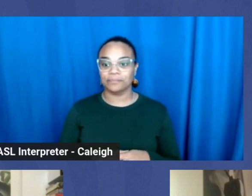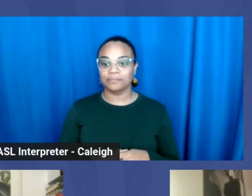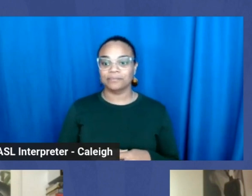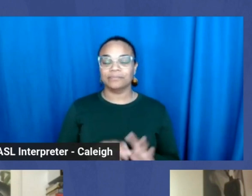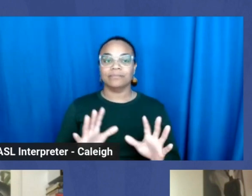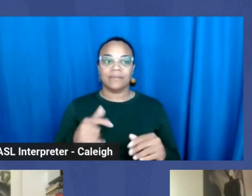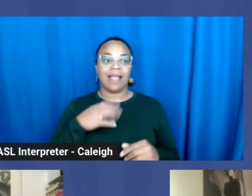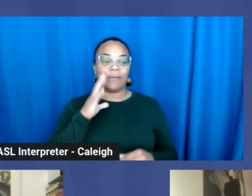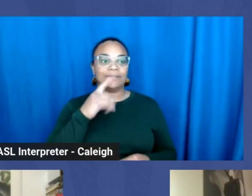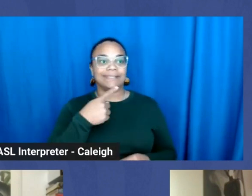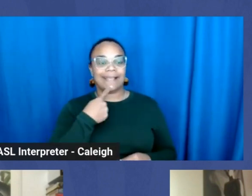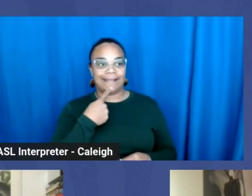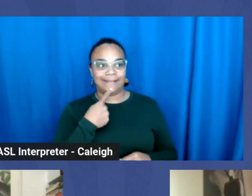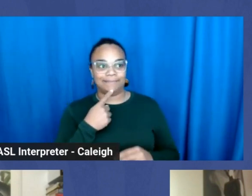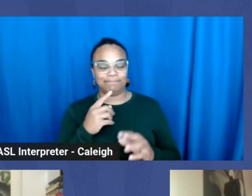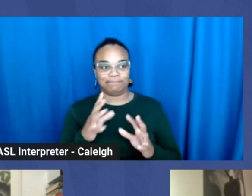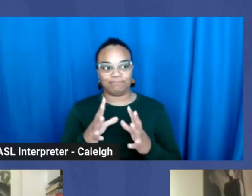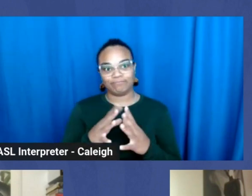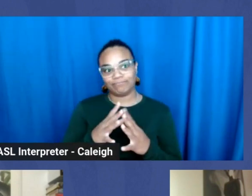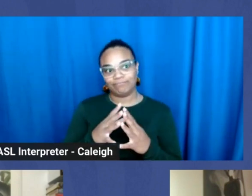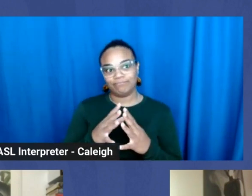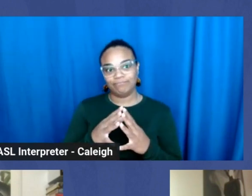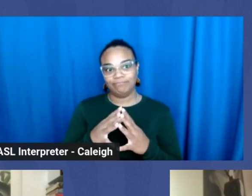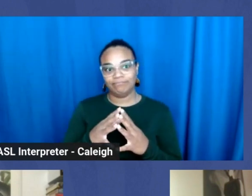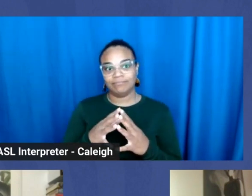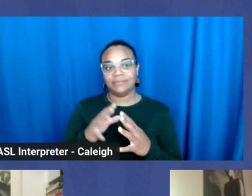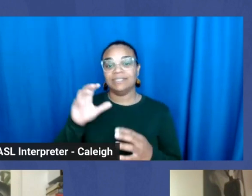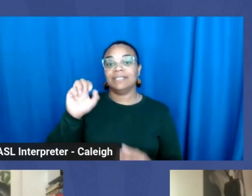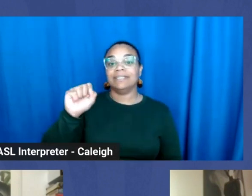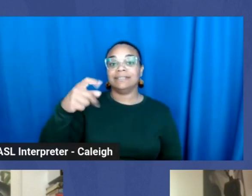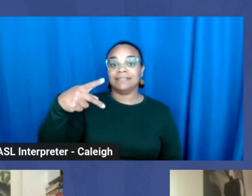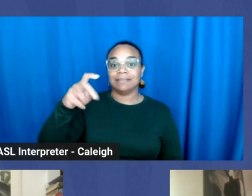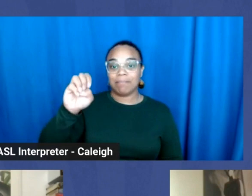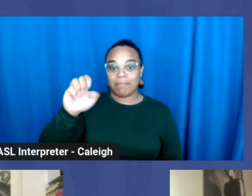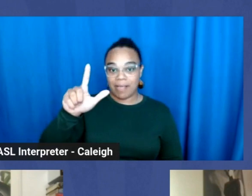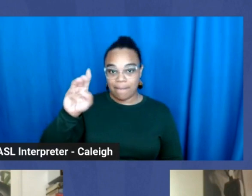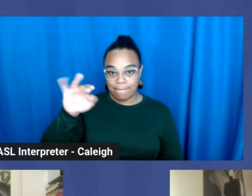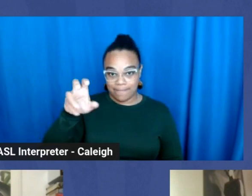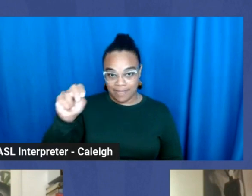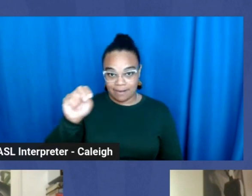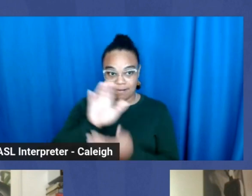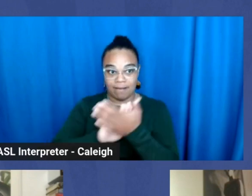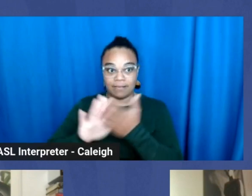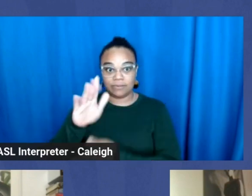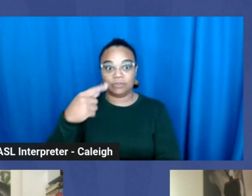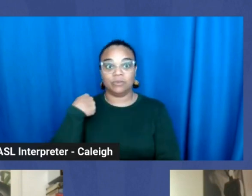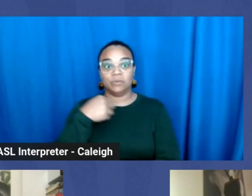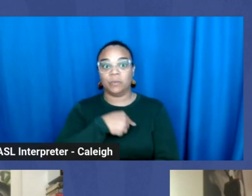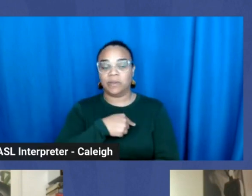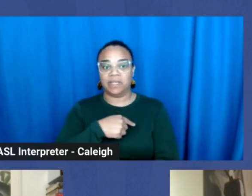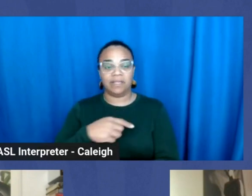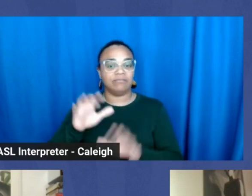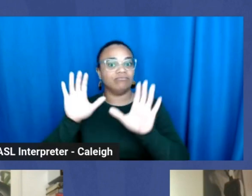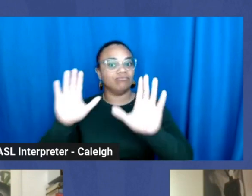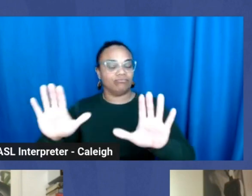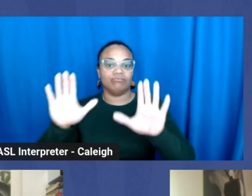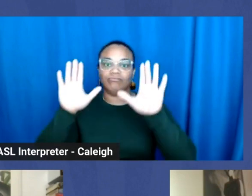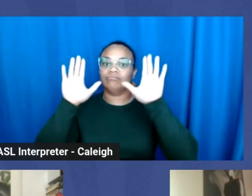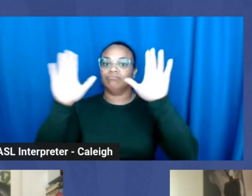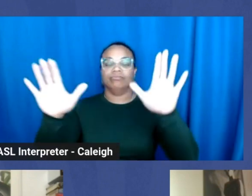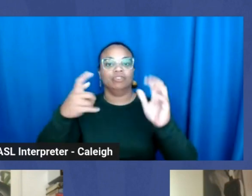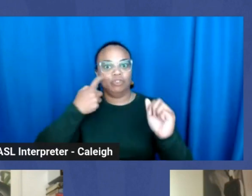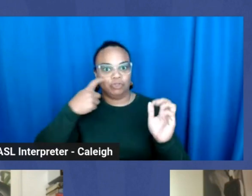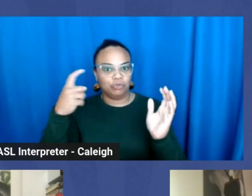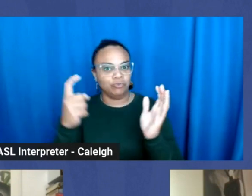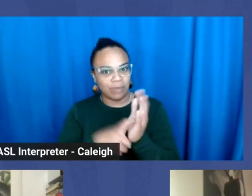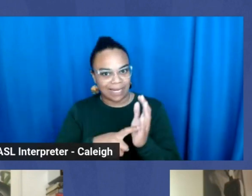let me say it like this. As Spelman College, we do an amazing job of recognizing the censorship that is